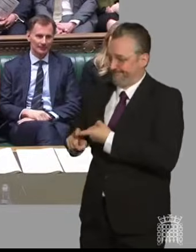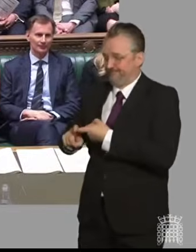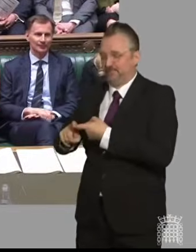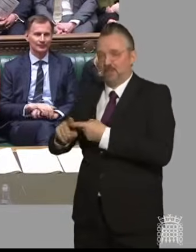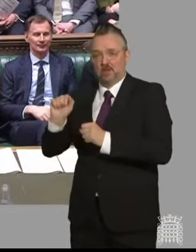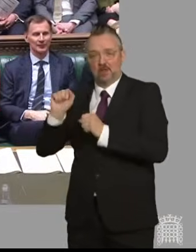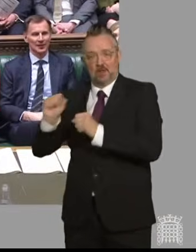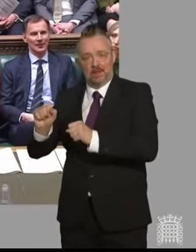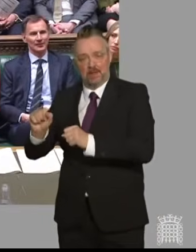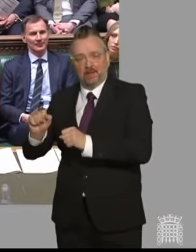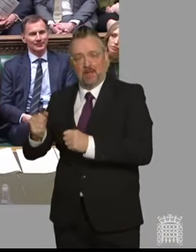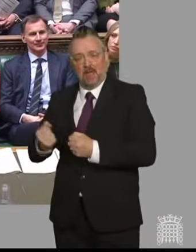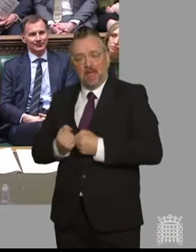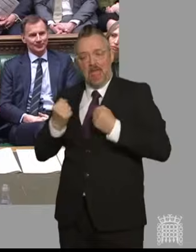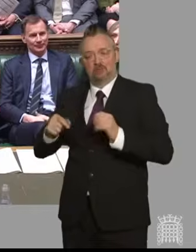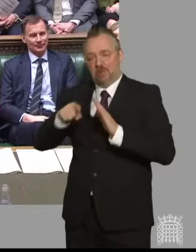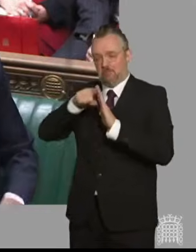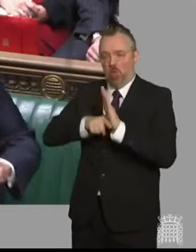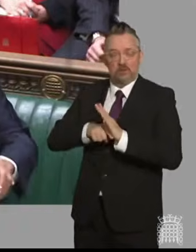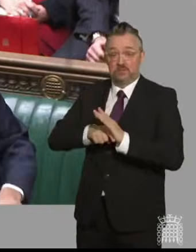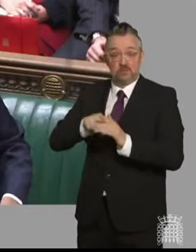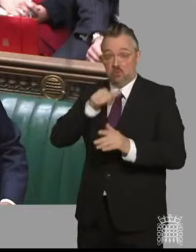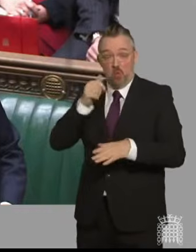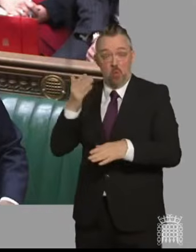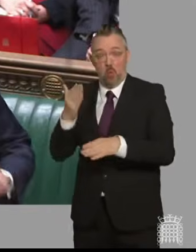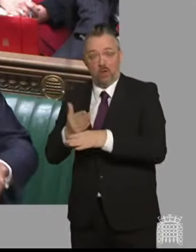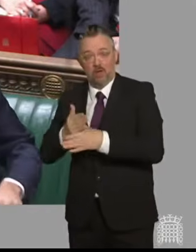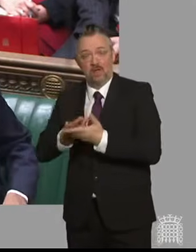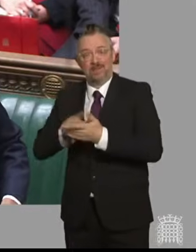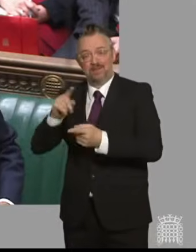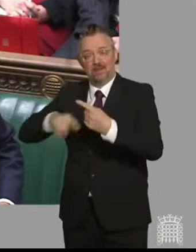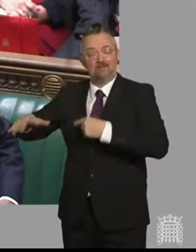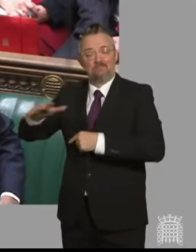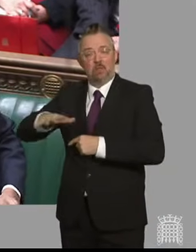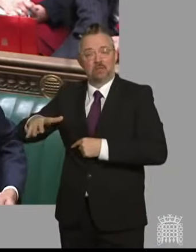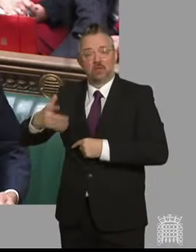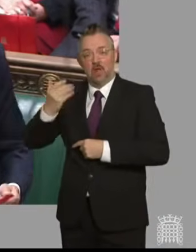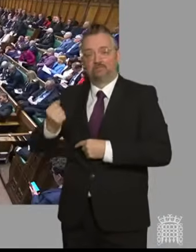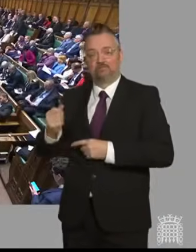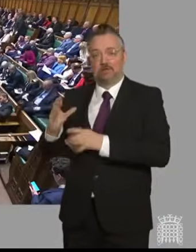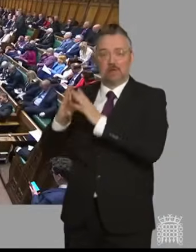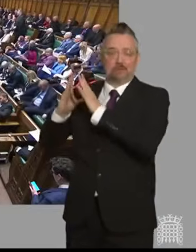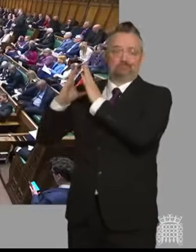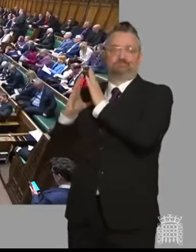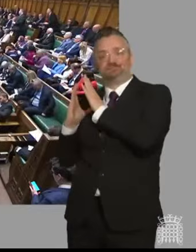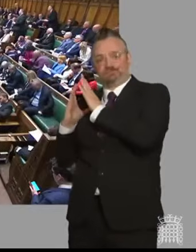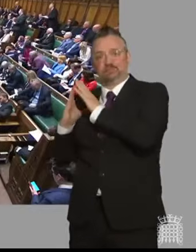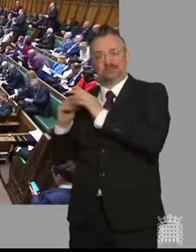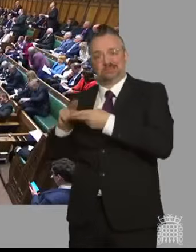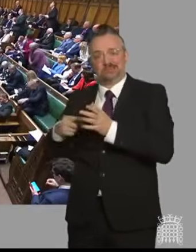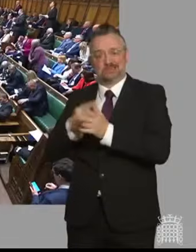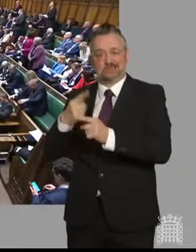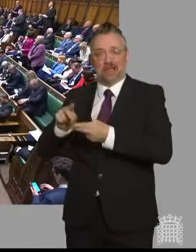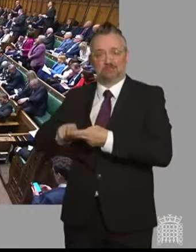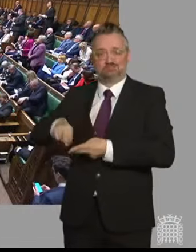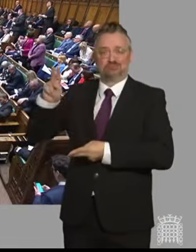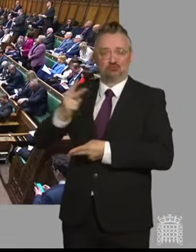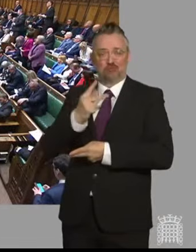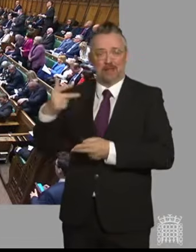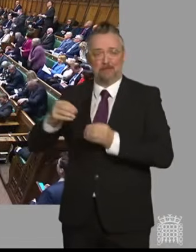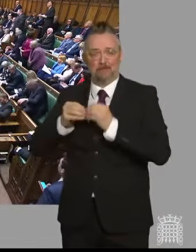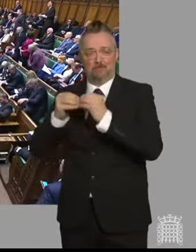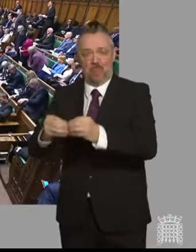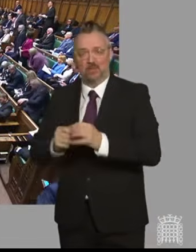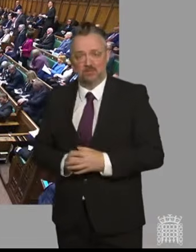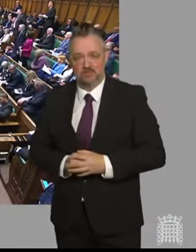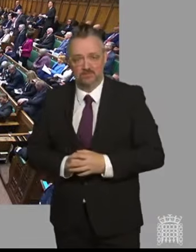saddle working families with £28 billion of higher tax rises and higher energy bills. Jonathan Gillis.